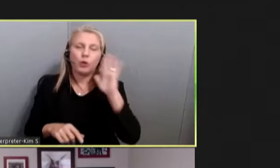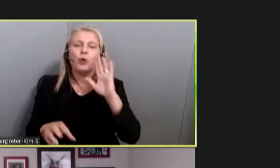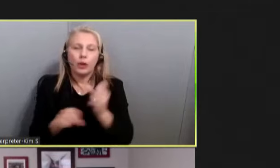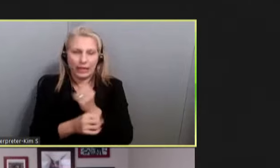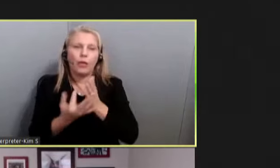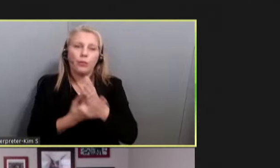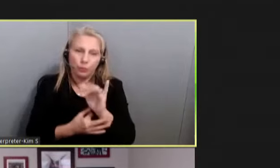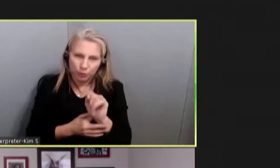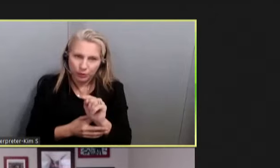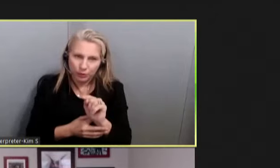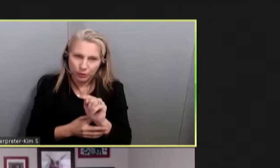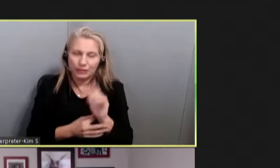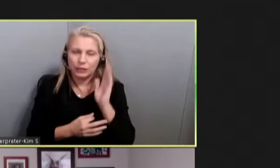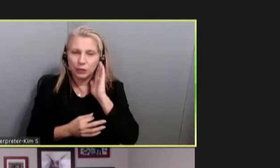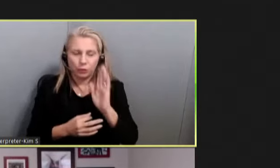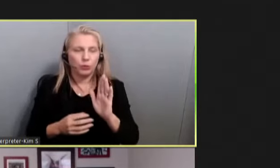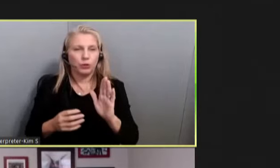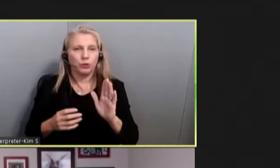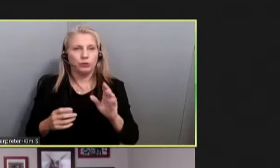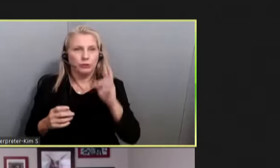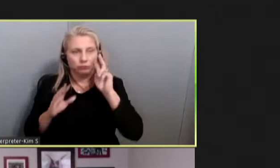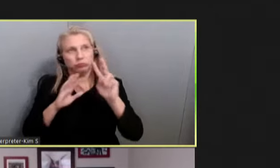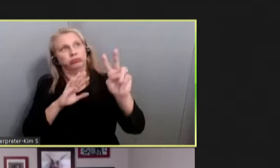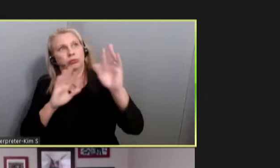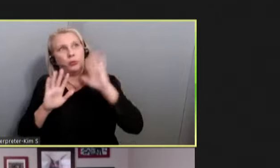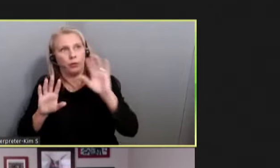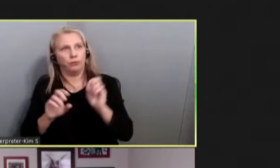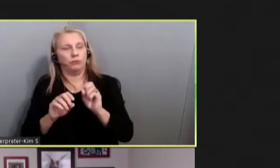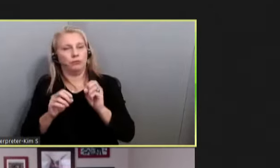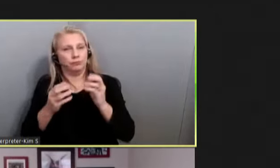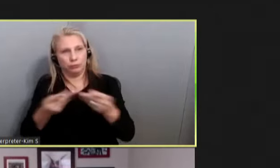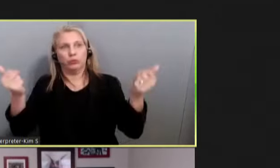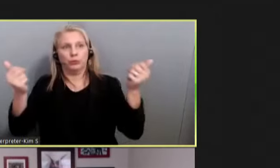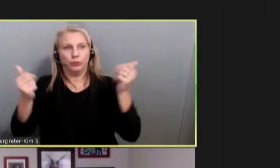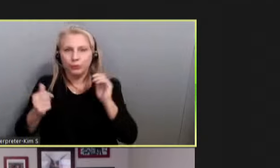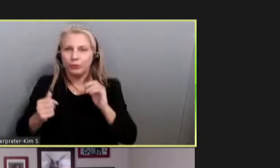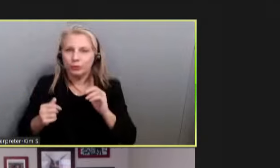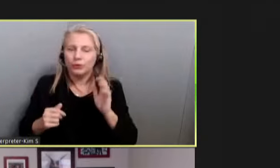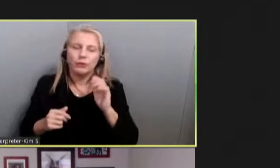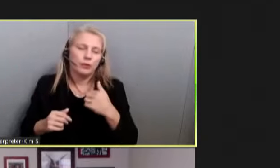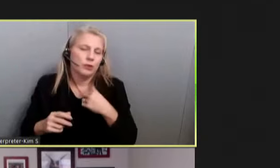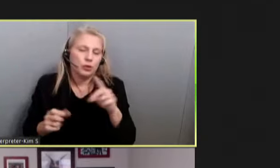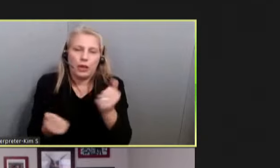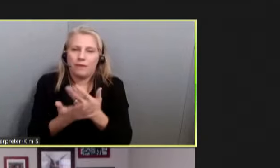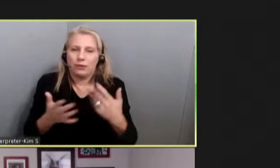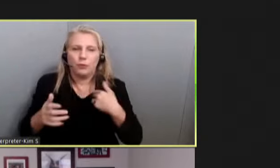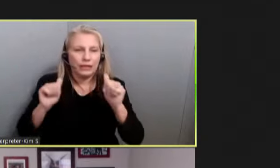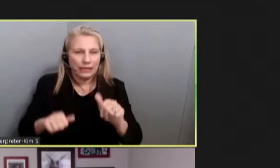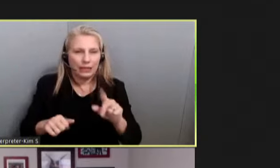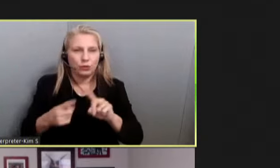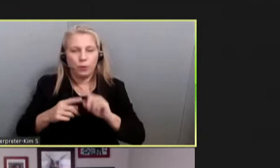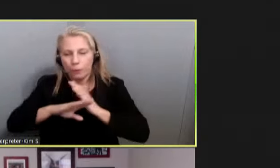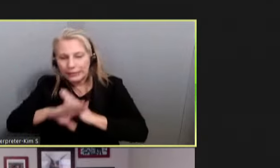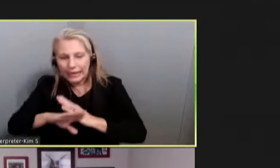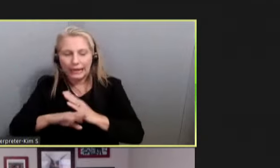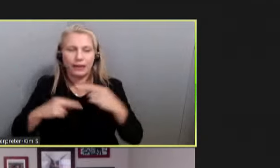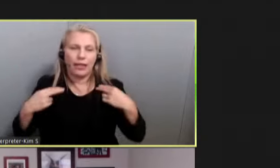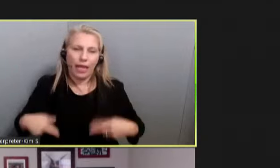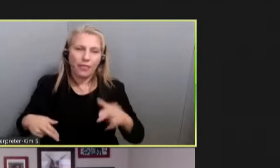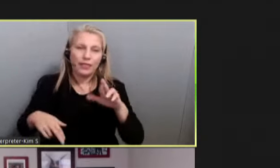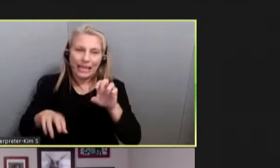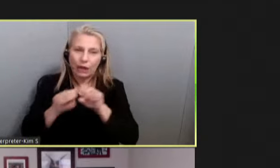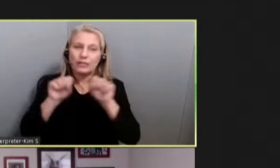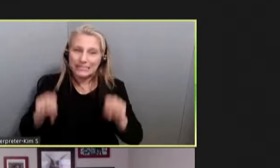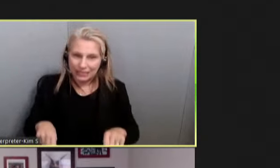through this. We're going to come out the other side of this pandemic. Right now, all that we can do to work together to protect our healthcare system